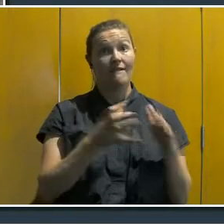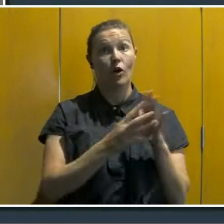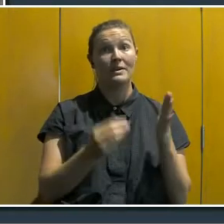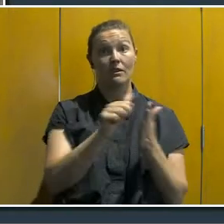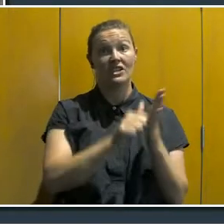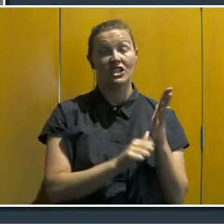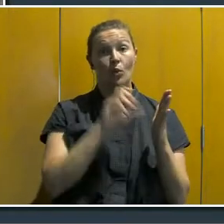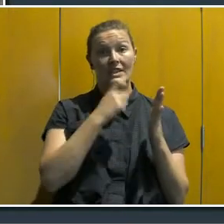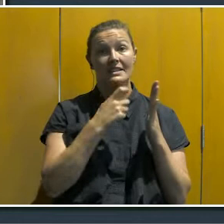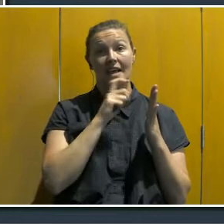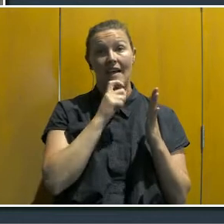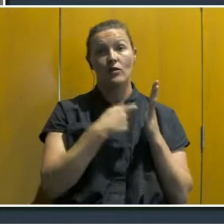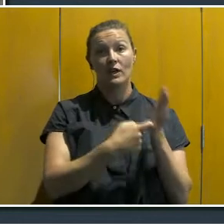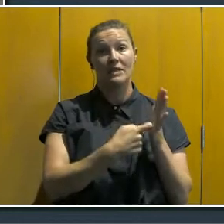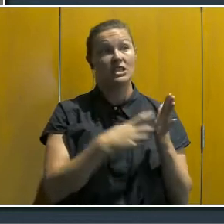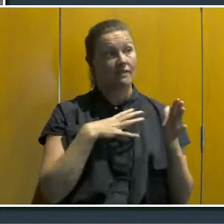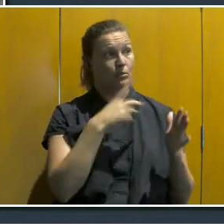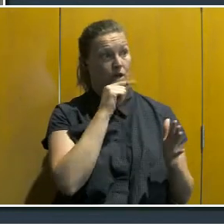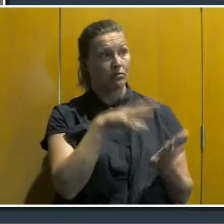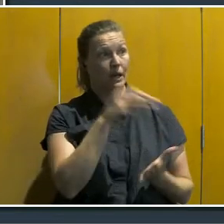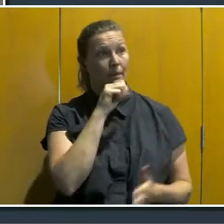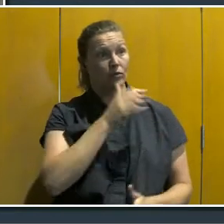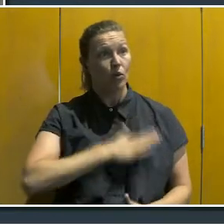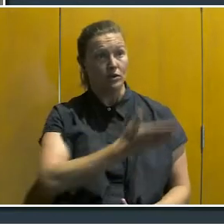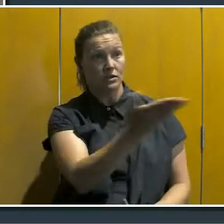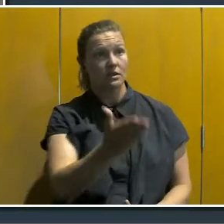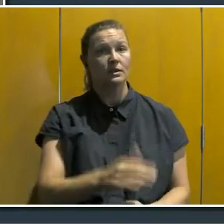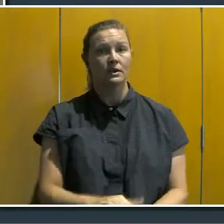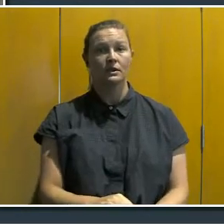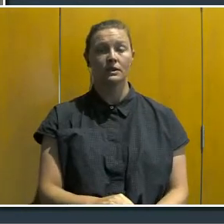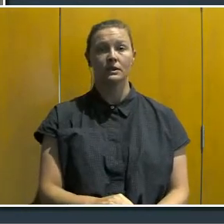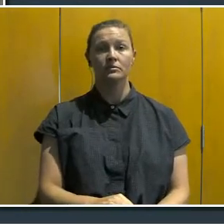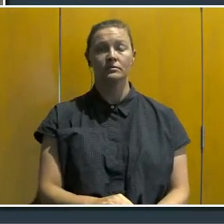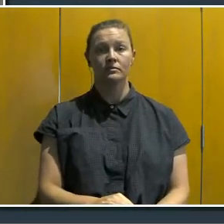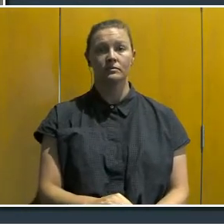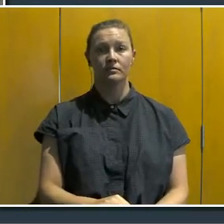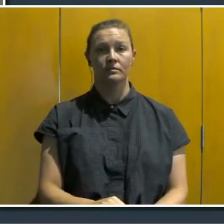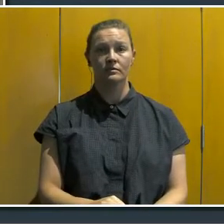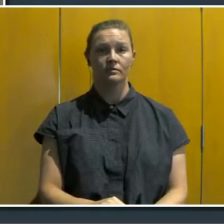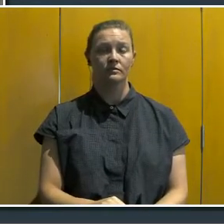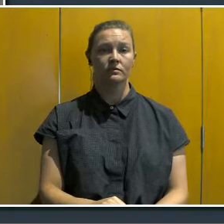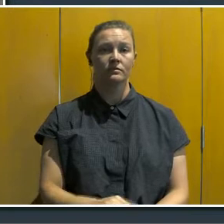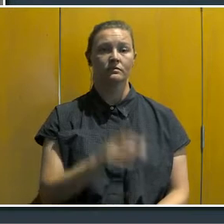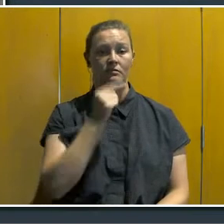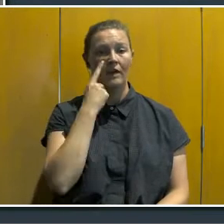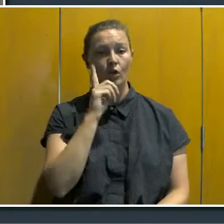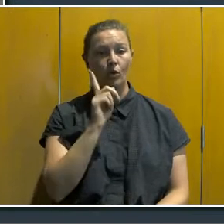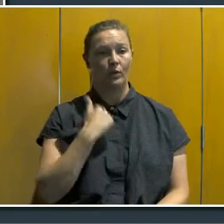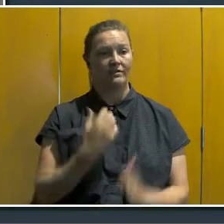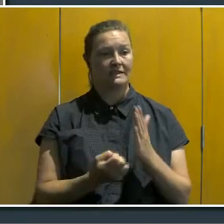staff recommendations available, mm-hmm. so that they could help themselves and see what it is we've come up